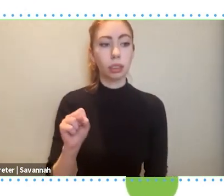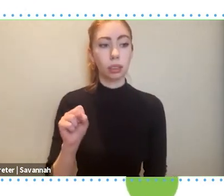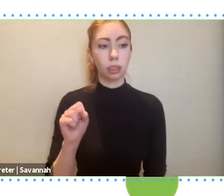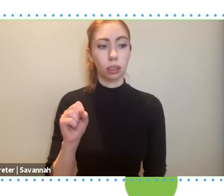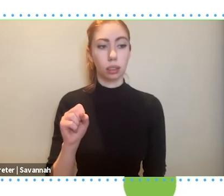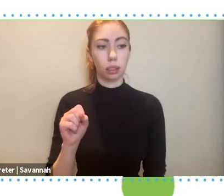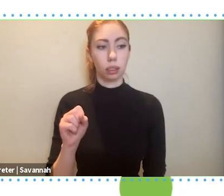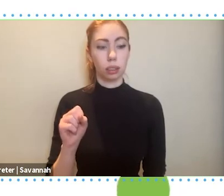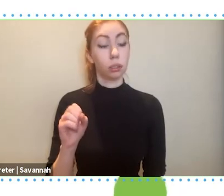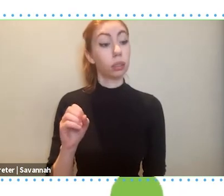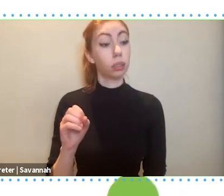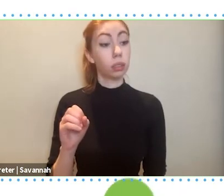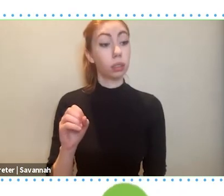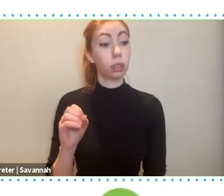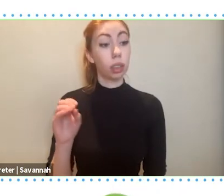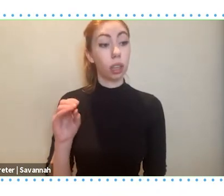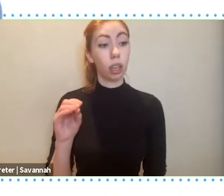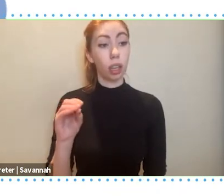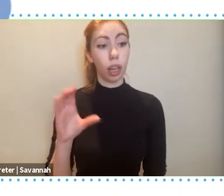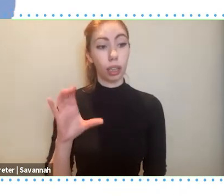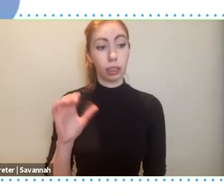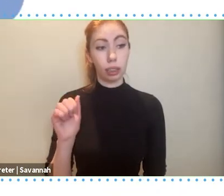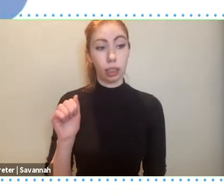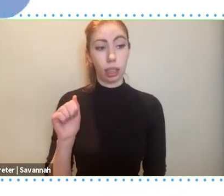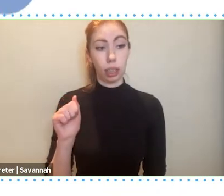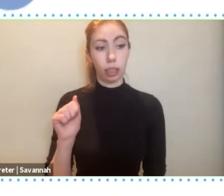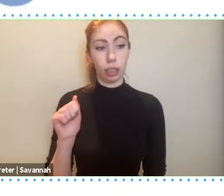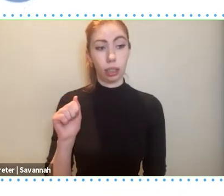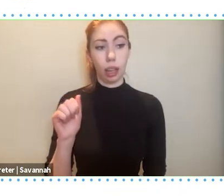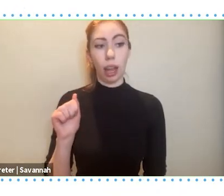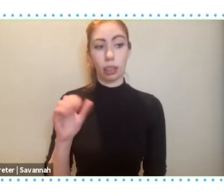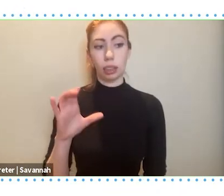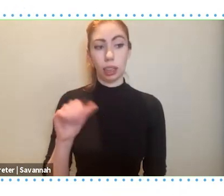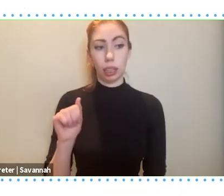legal structure. And all they were asked was put forward a